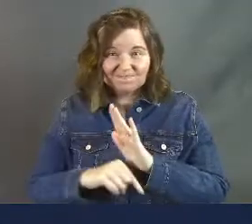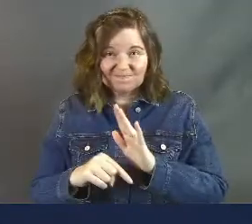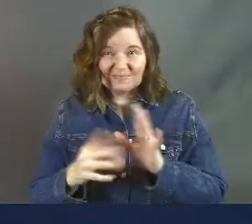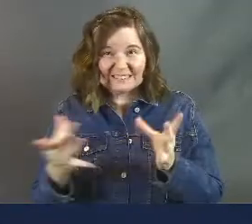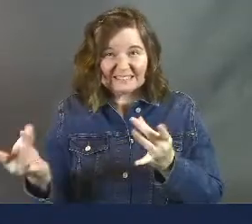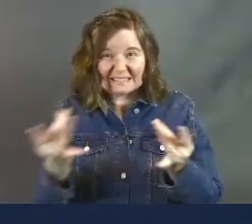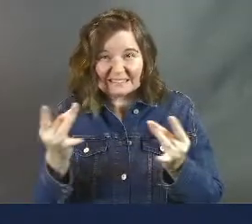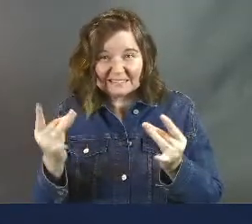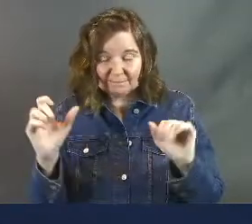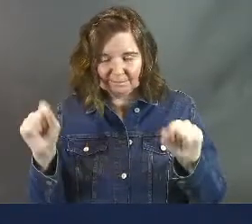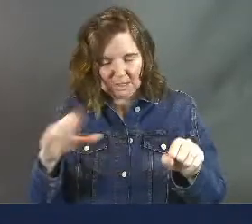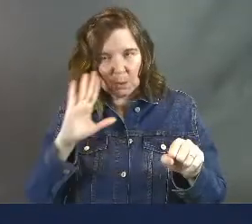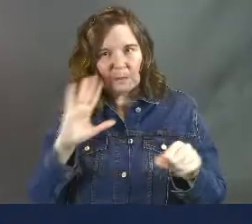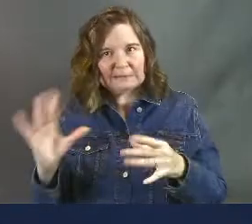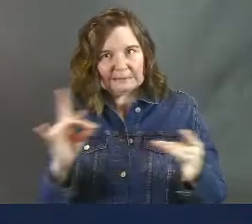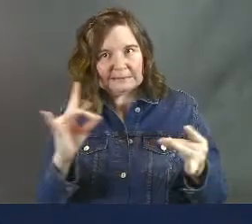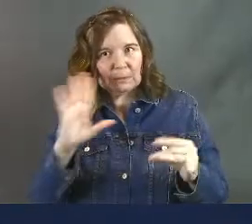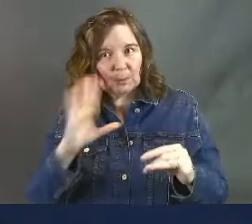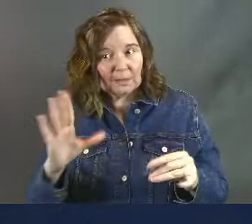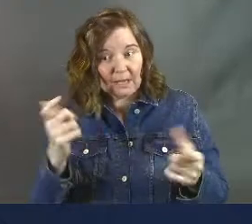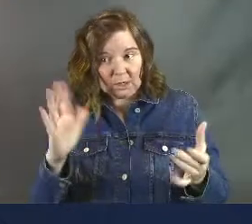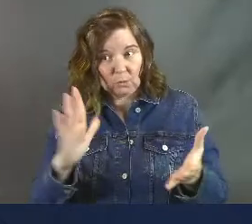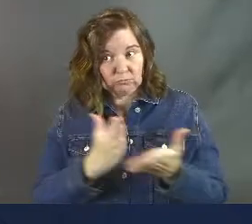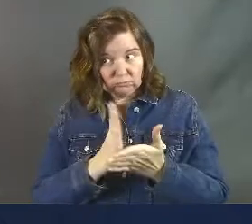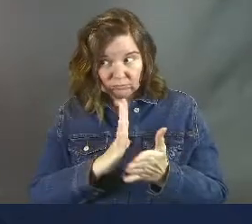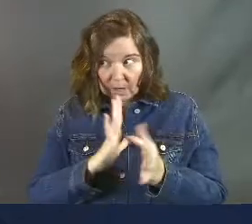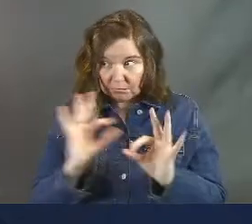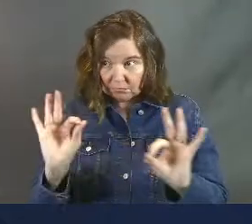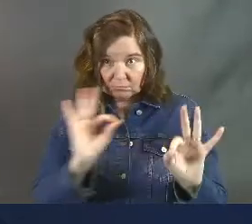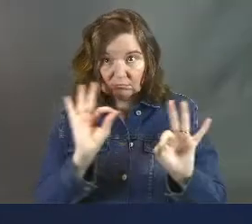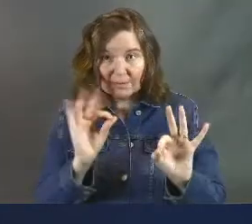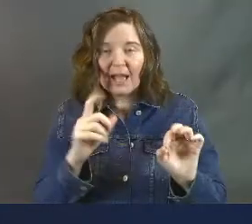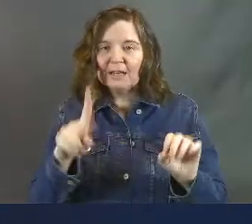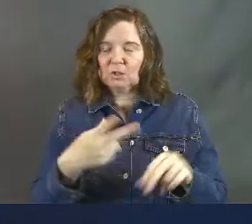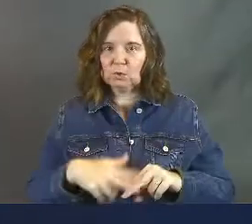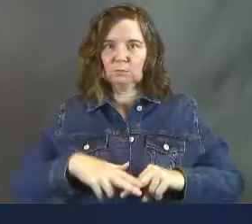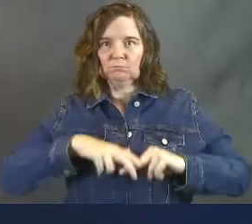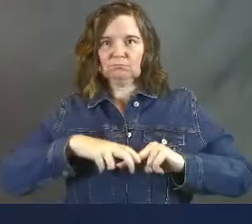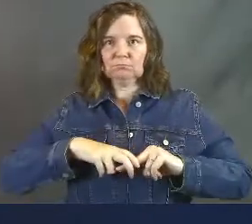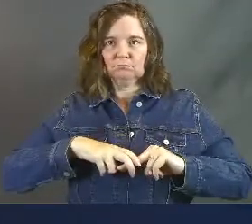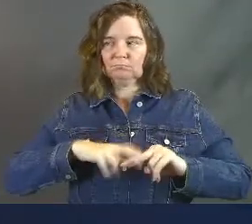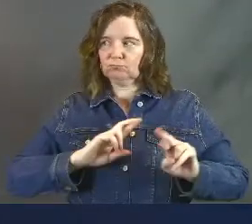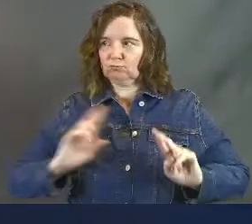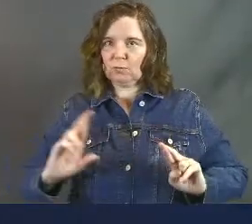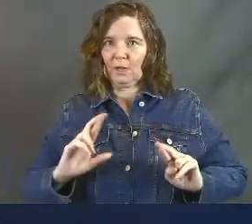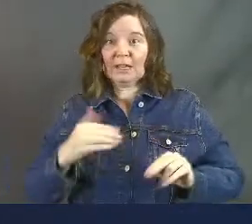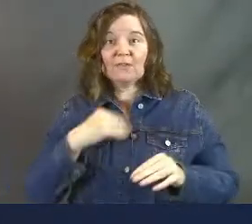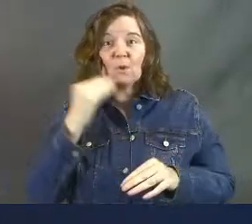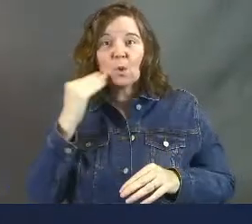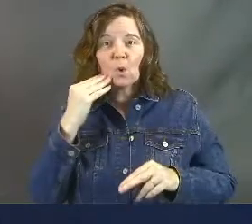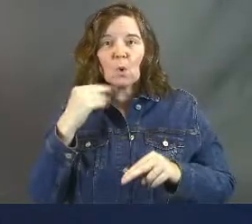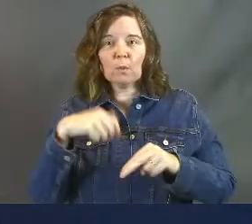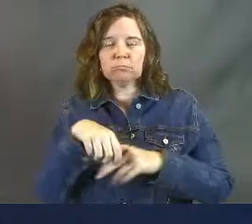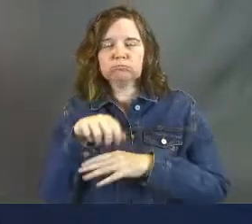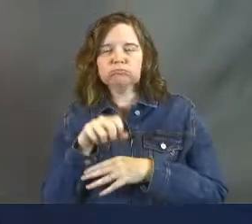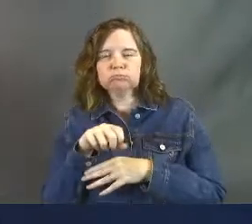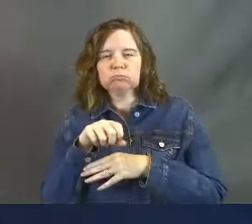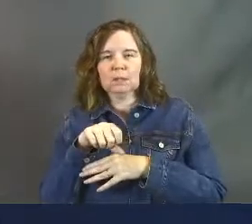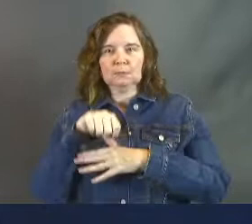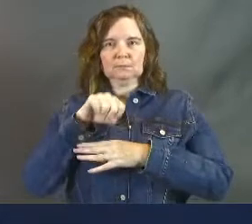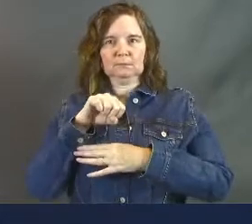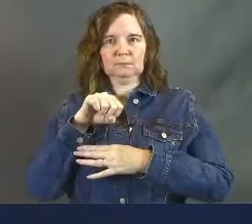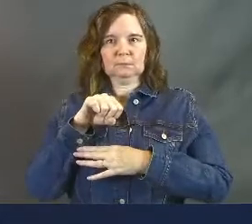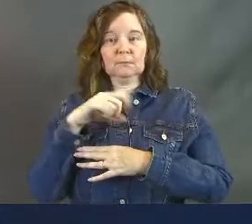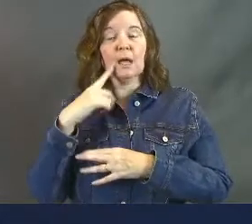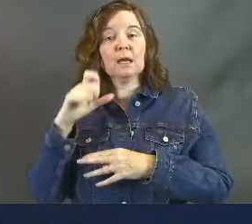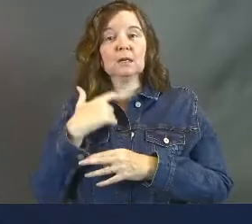this is going to get messy, and I need your permission. I need your permission. I need you to sit up straight. Even you folks at home, I need you to sit up straight in your